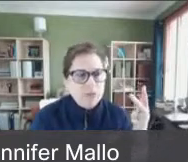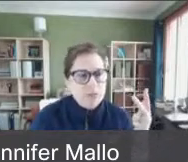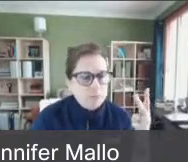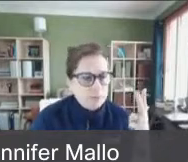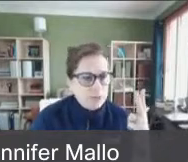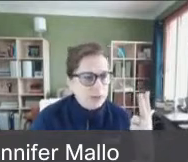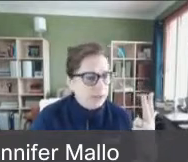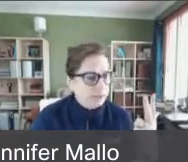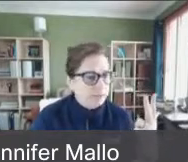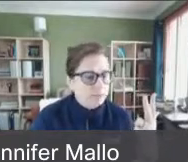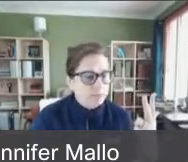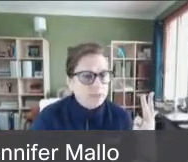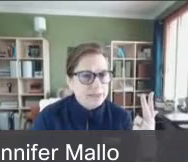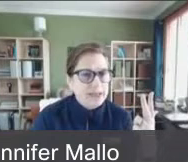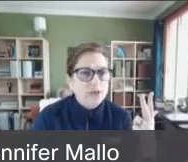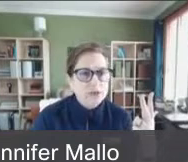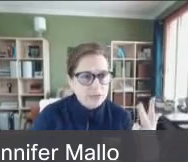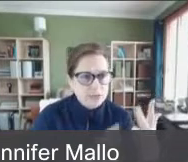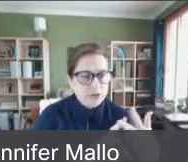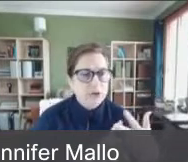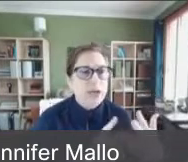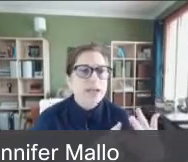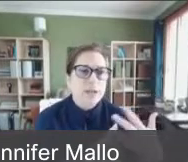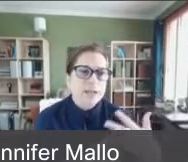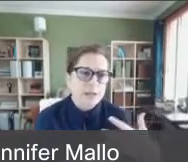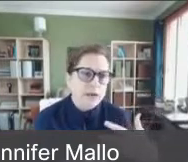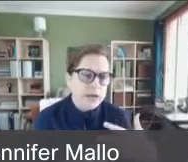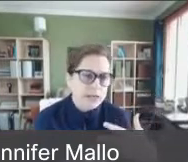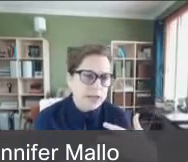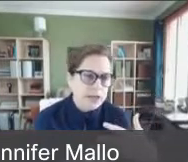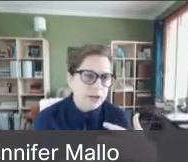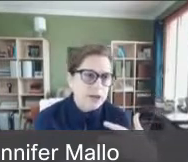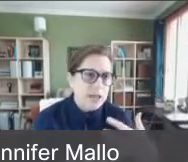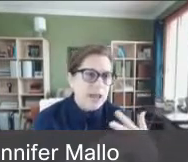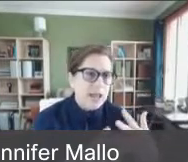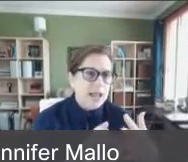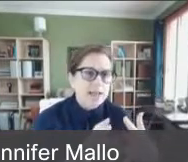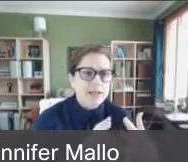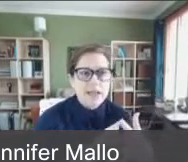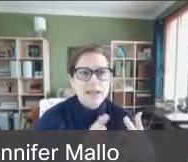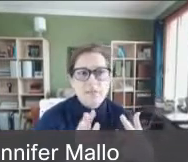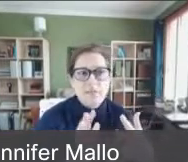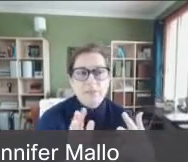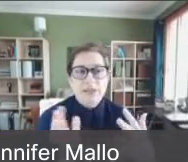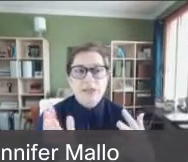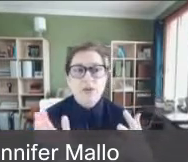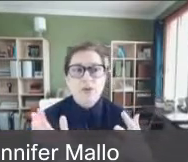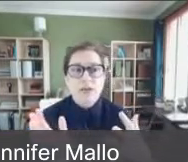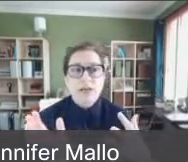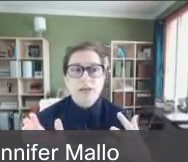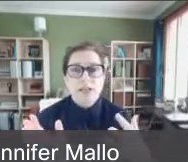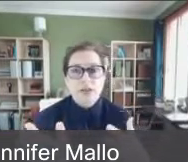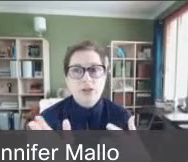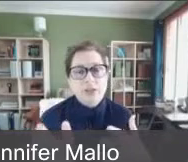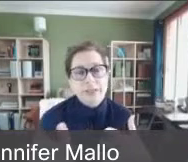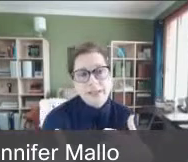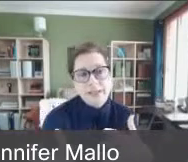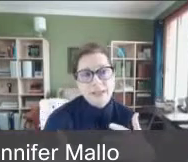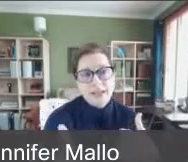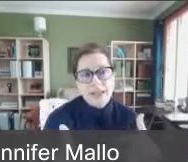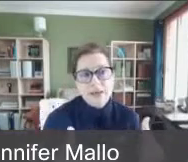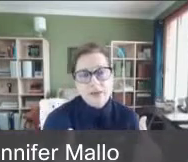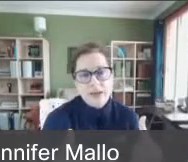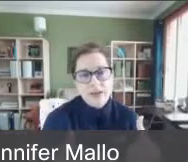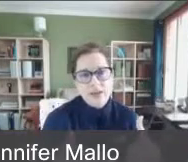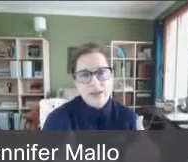the standard teacher as well as the paraeducator, and any potential additional